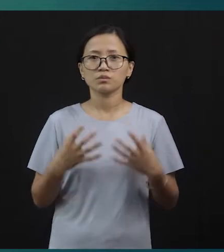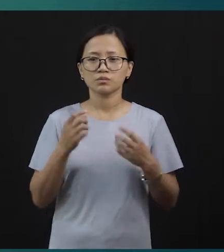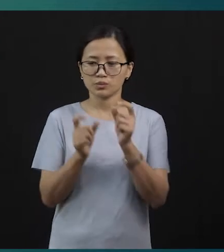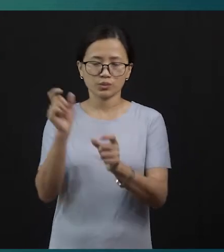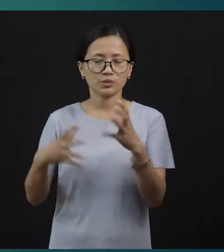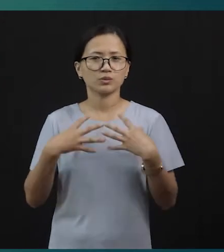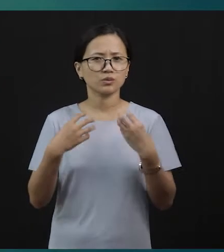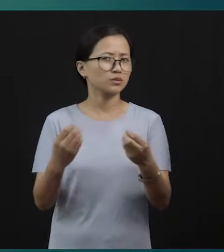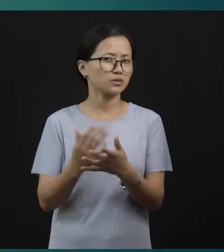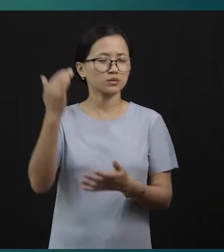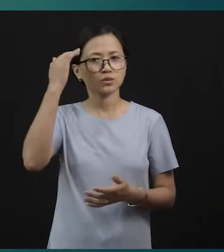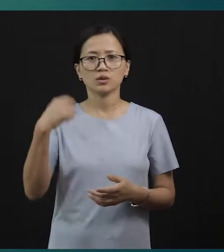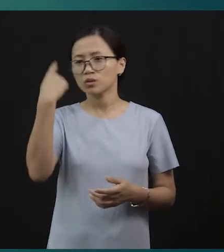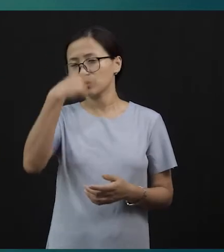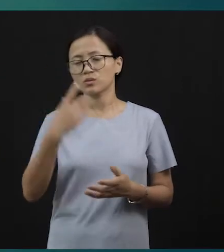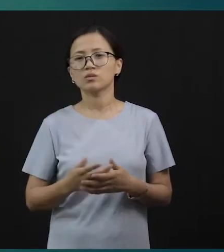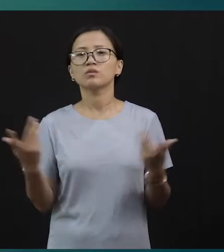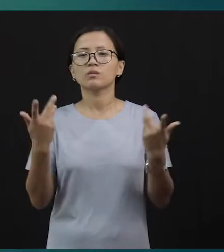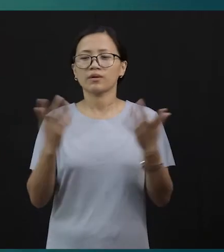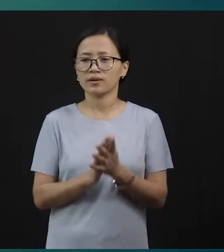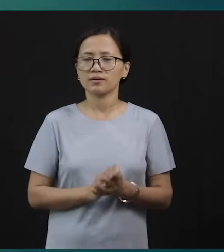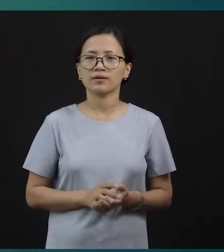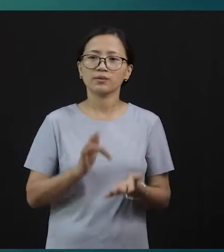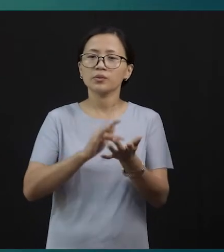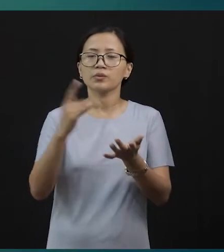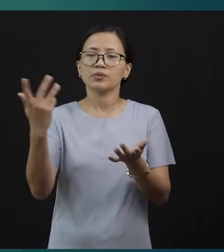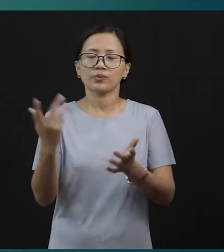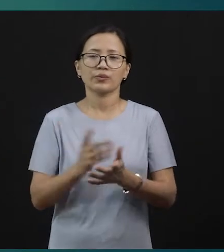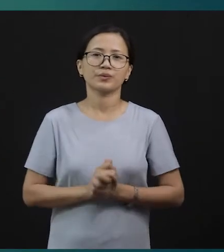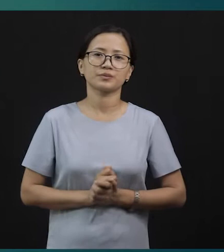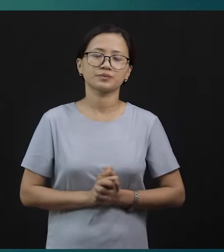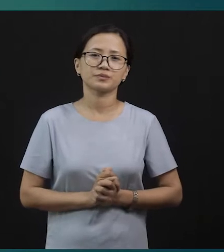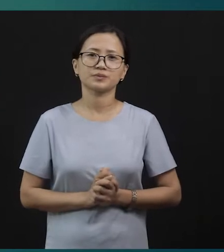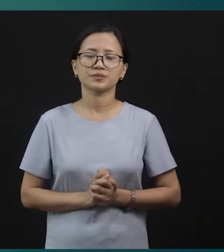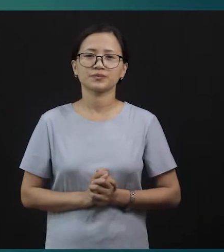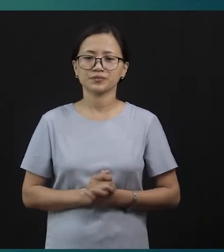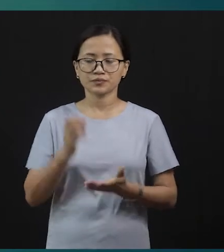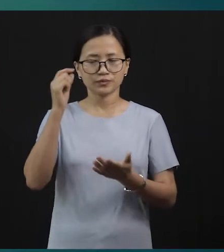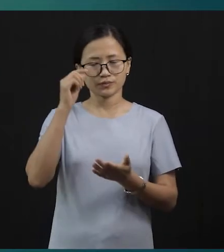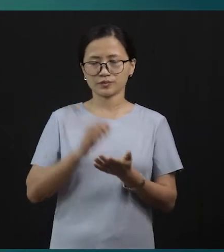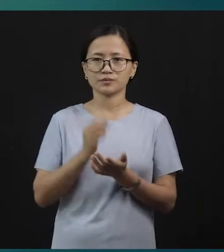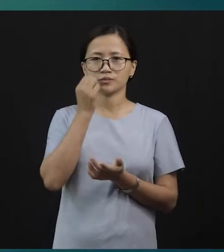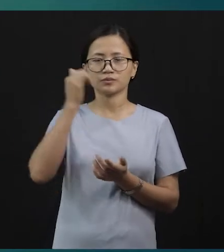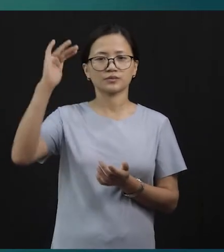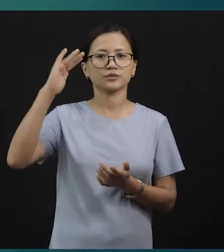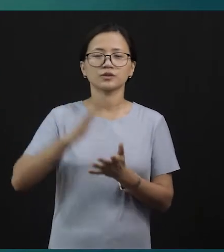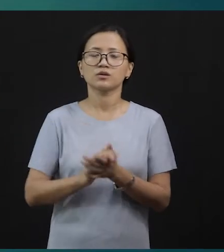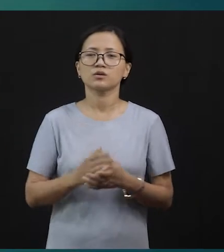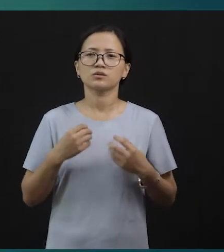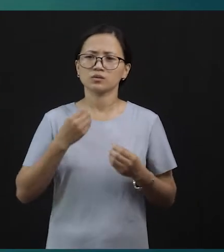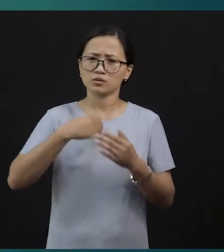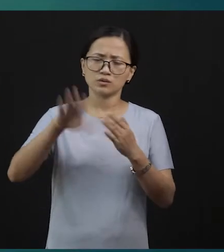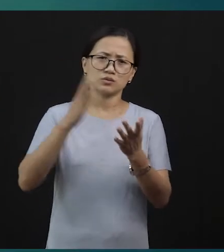how, why, where, and who were there, isn't it? And that is the reason why the captain also decided to write something. He might have